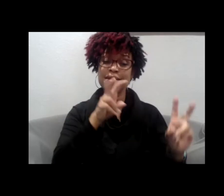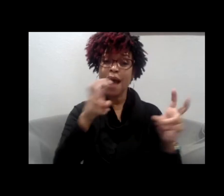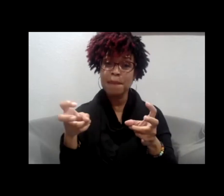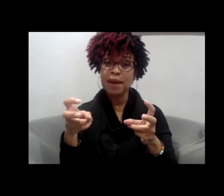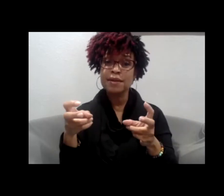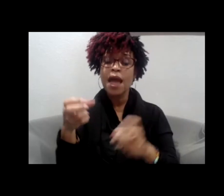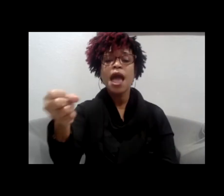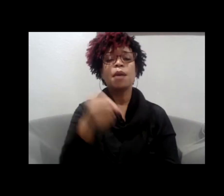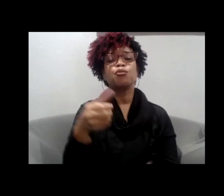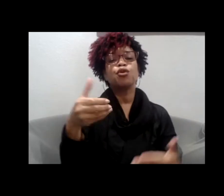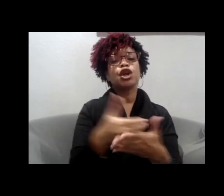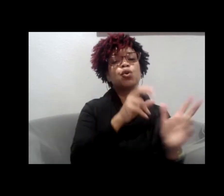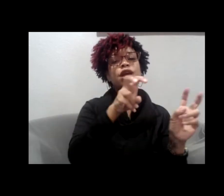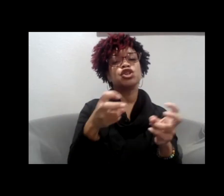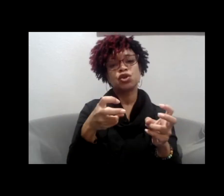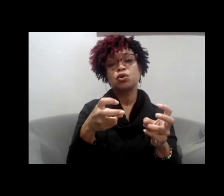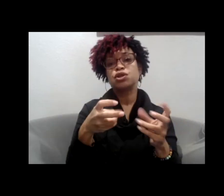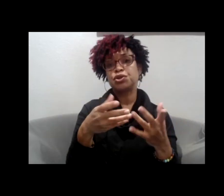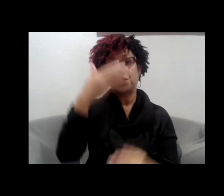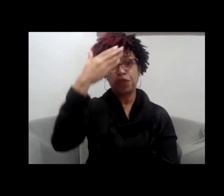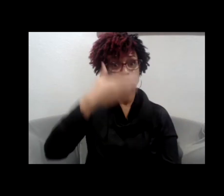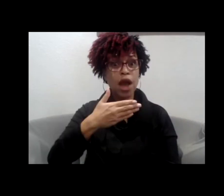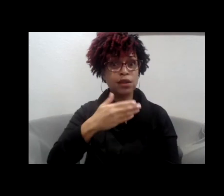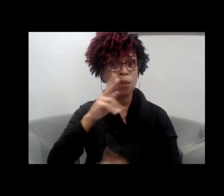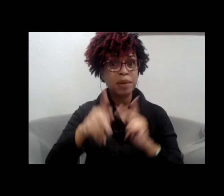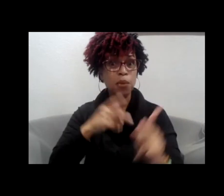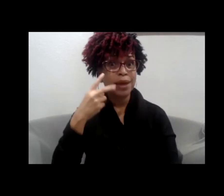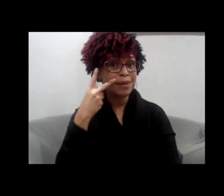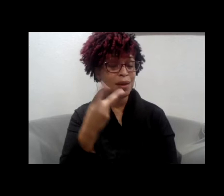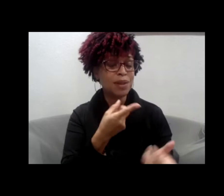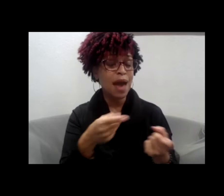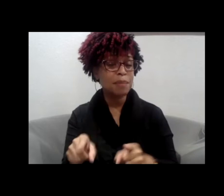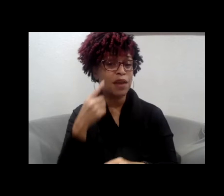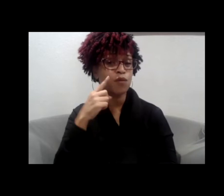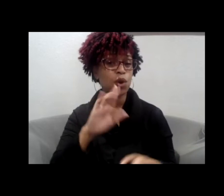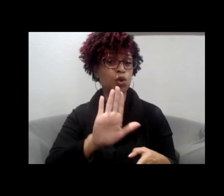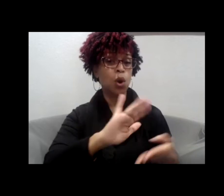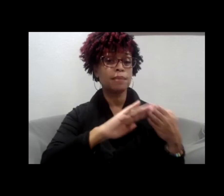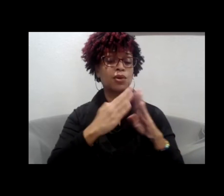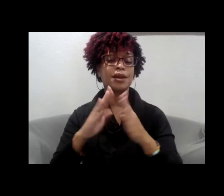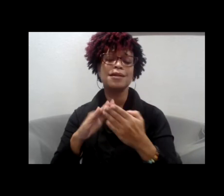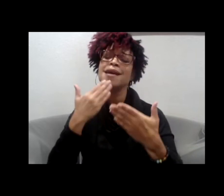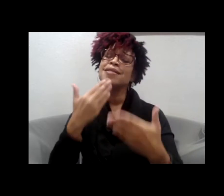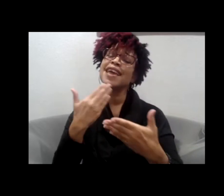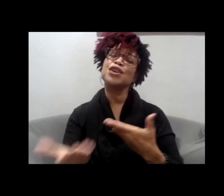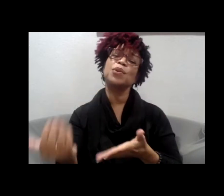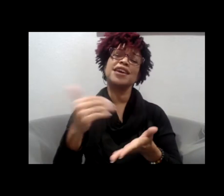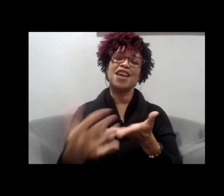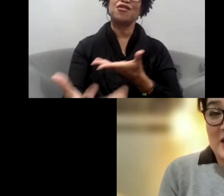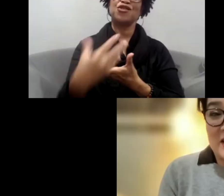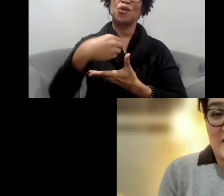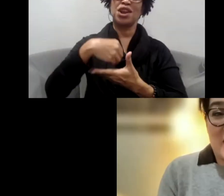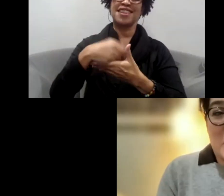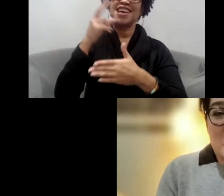new issues to the forefront on behalf of your community. So thank you again for joining us tonight, and I'm looking forward to